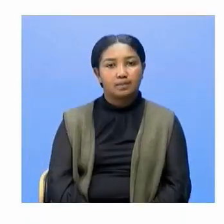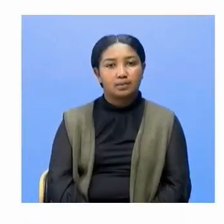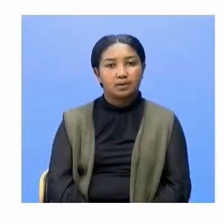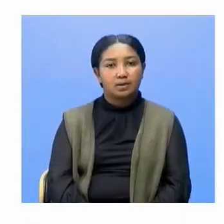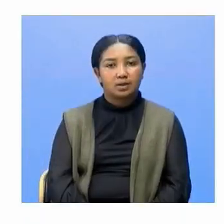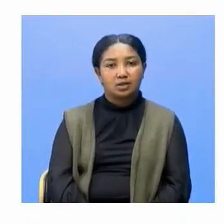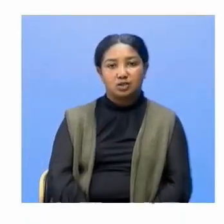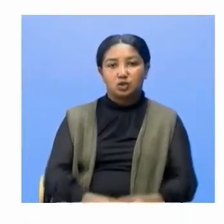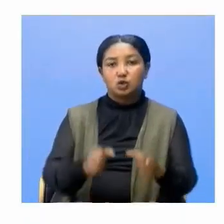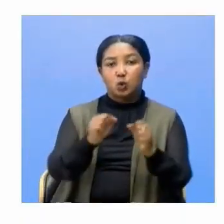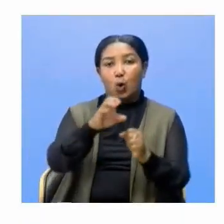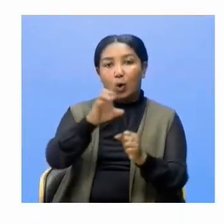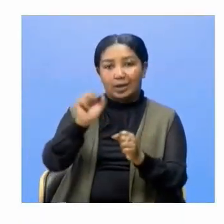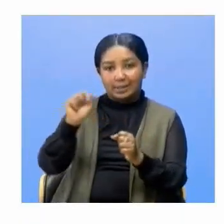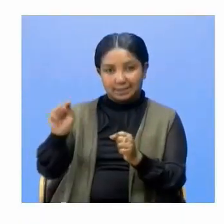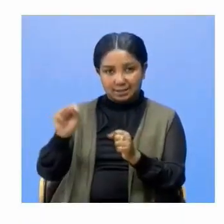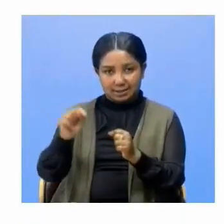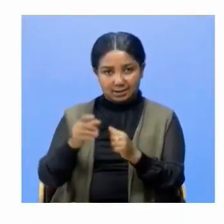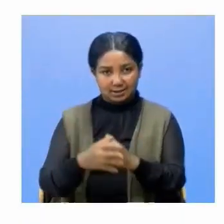Strongest.